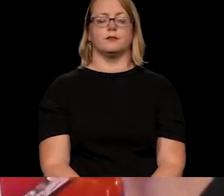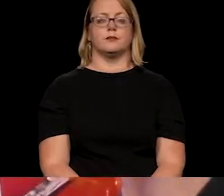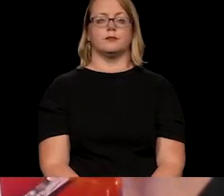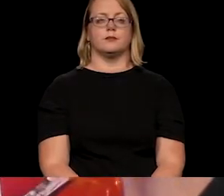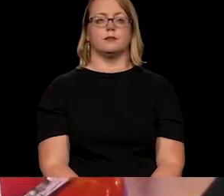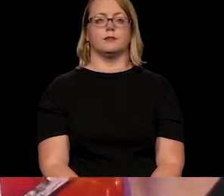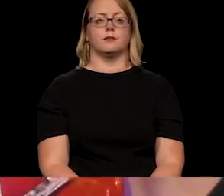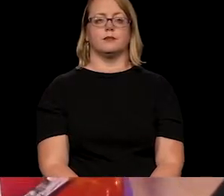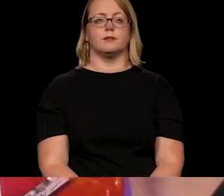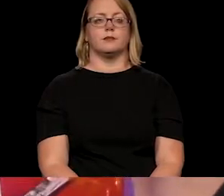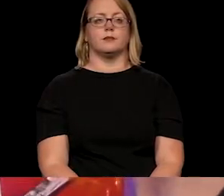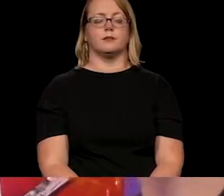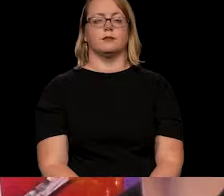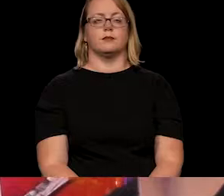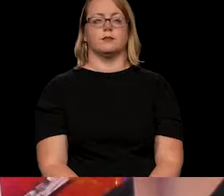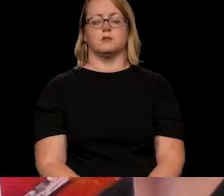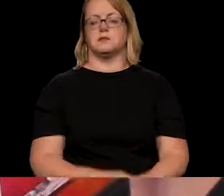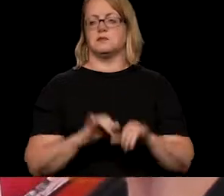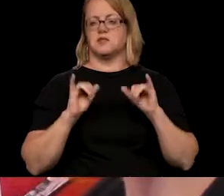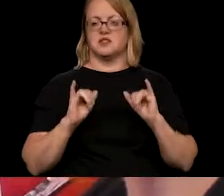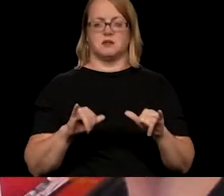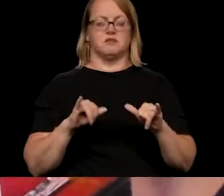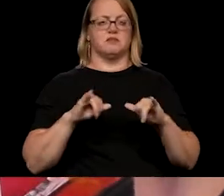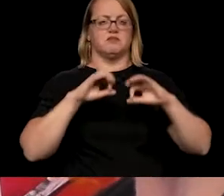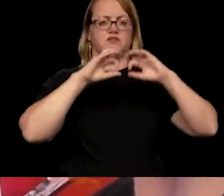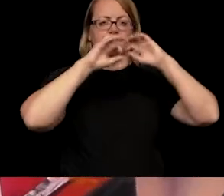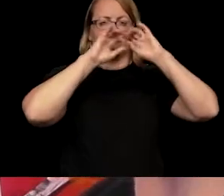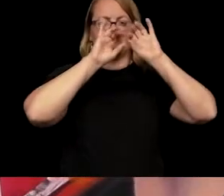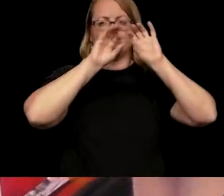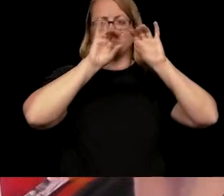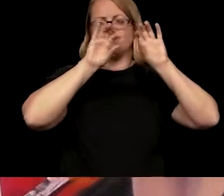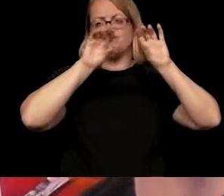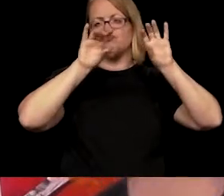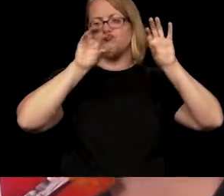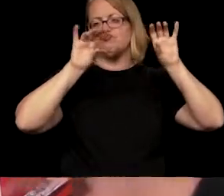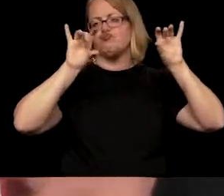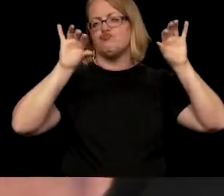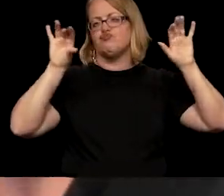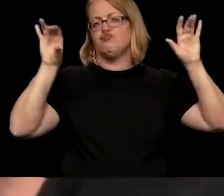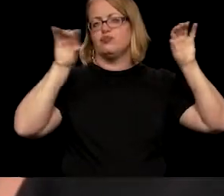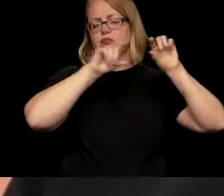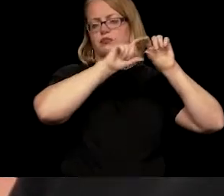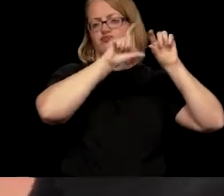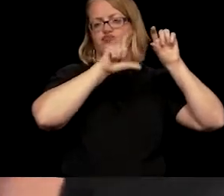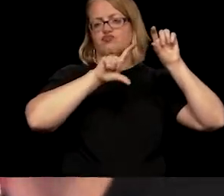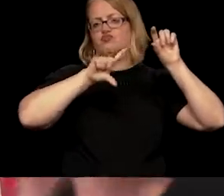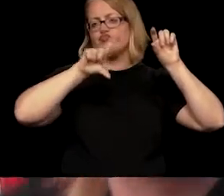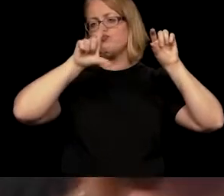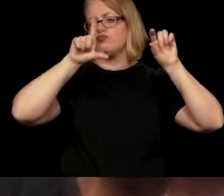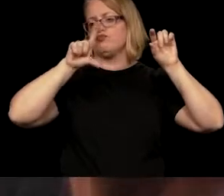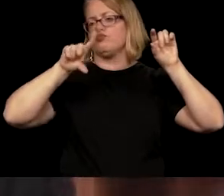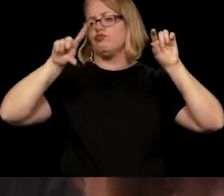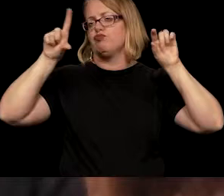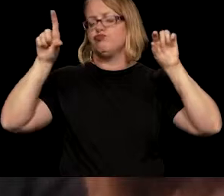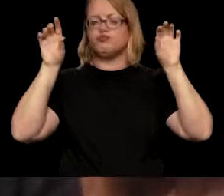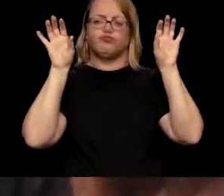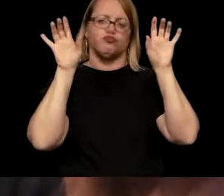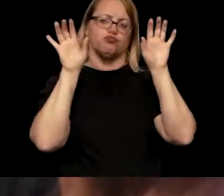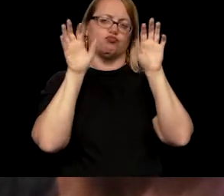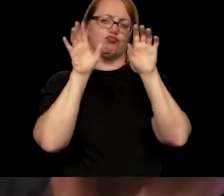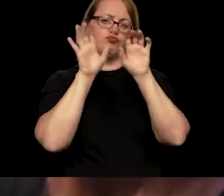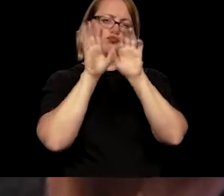some of those orange leaves, get on the branches, sprinkle them on the ground.